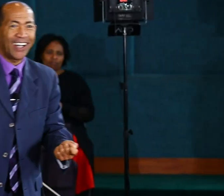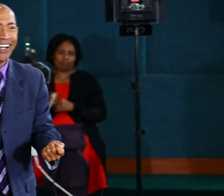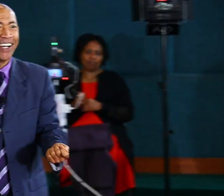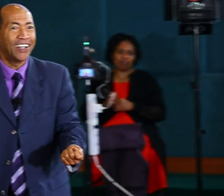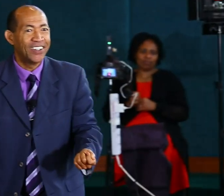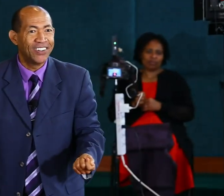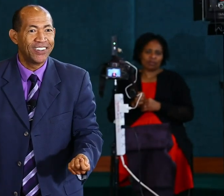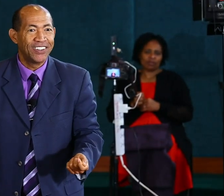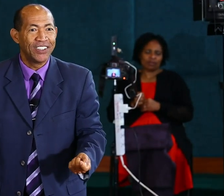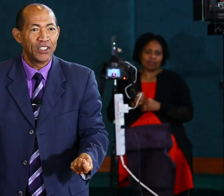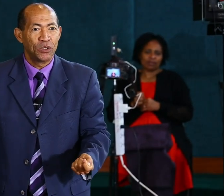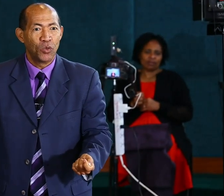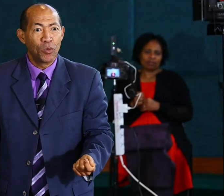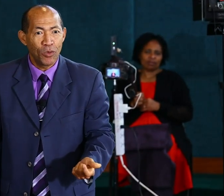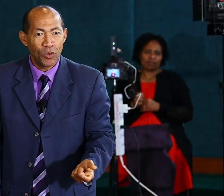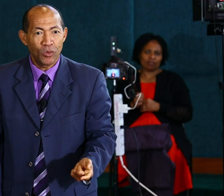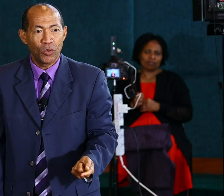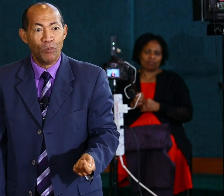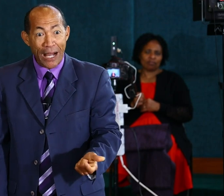Huh?